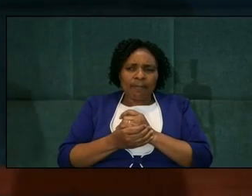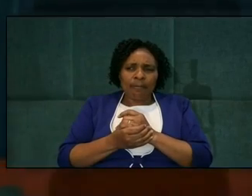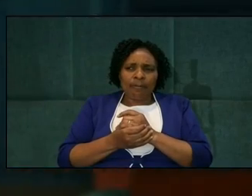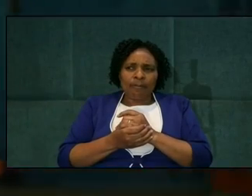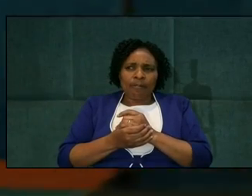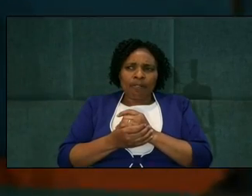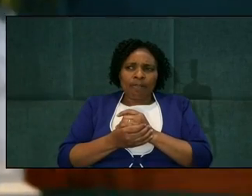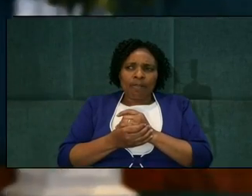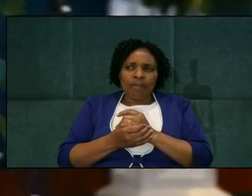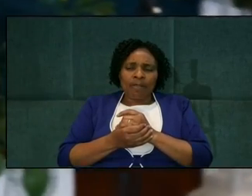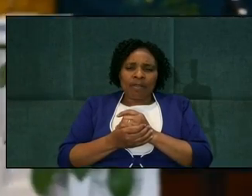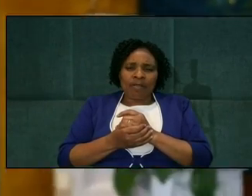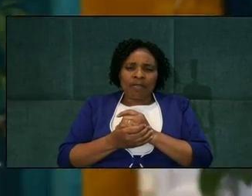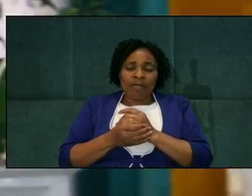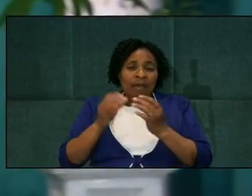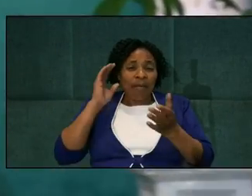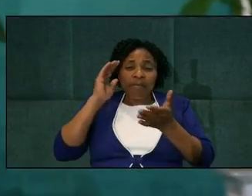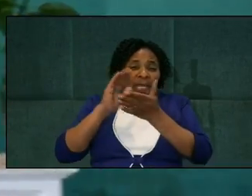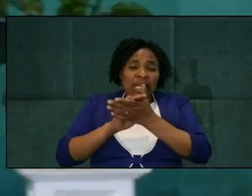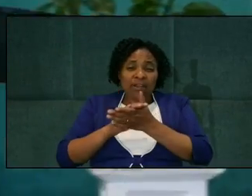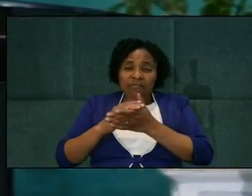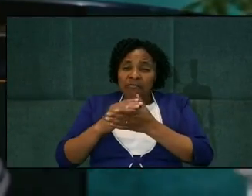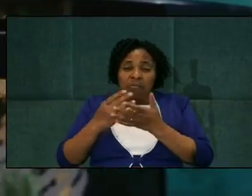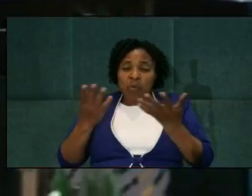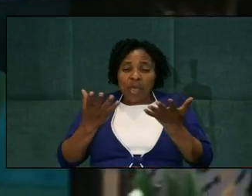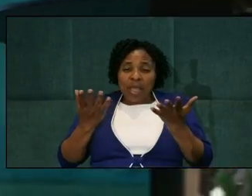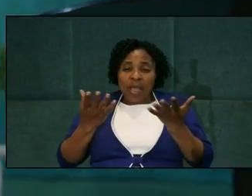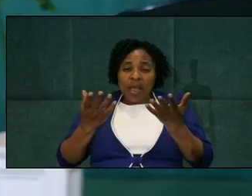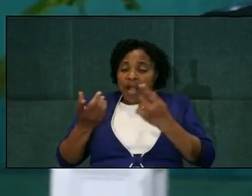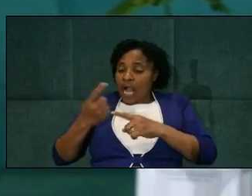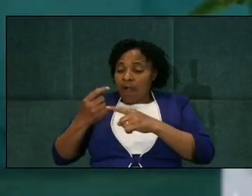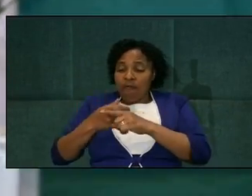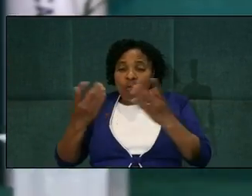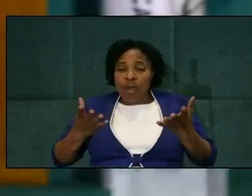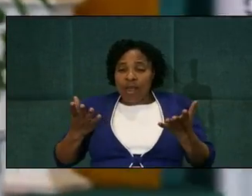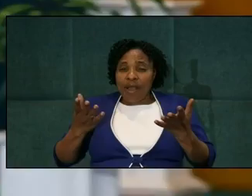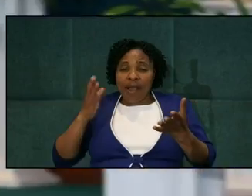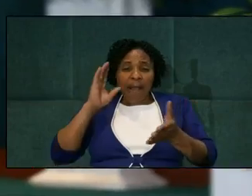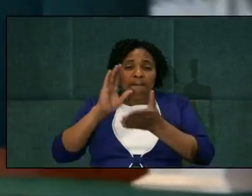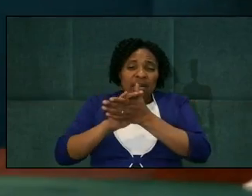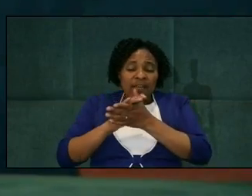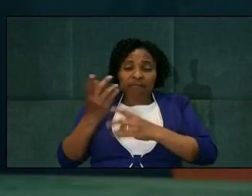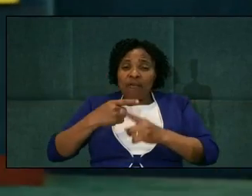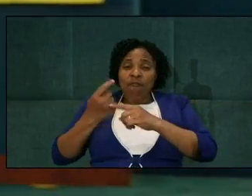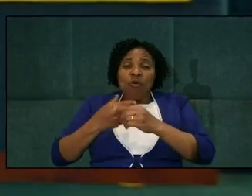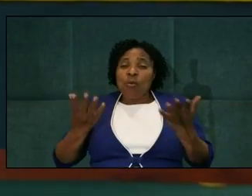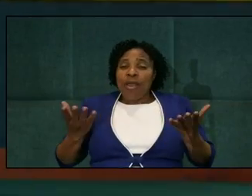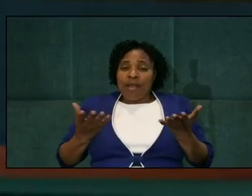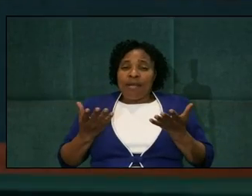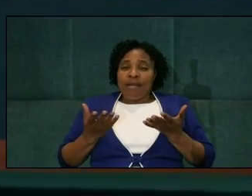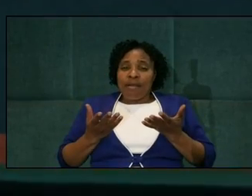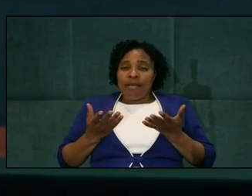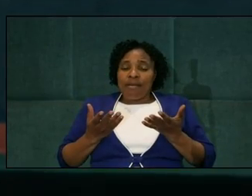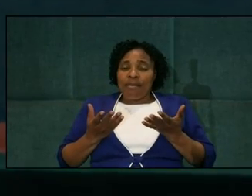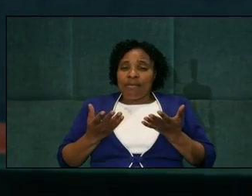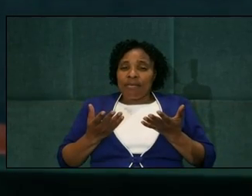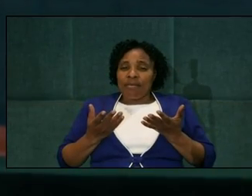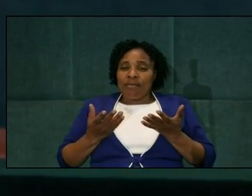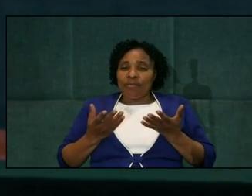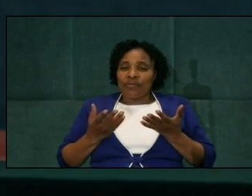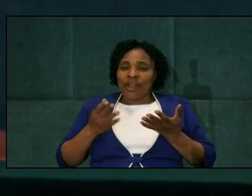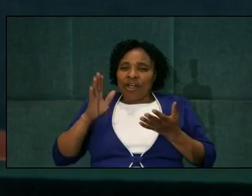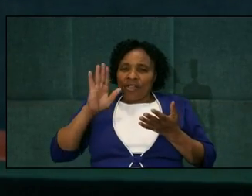What was the source of the unbelief? What was, hey, yes, you're silent. Talk to me. What was the